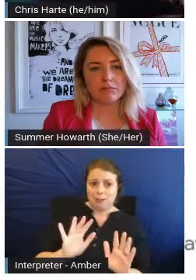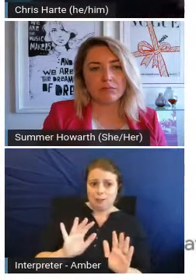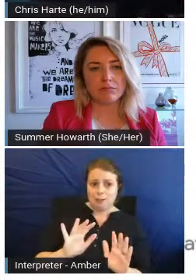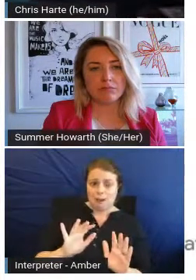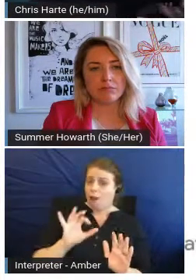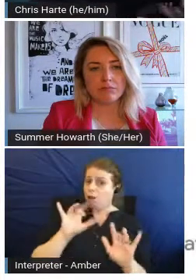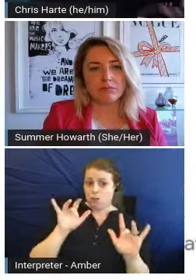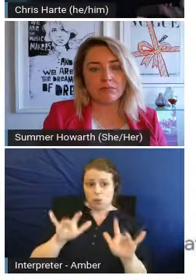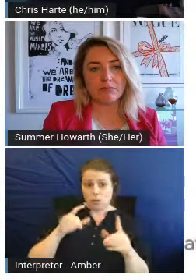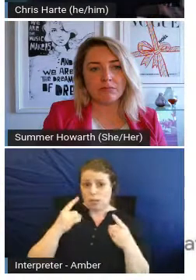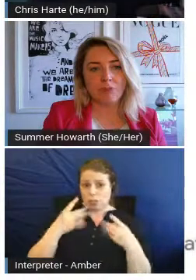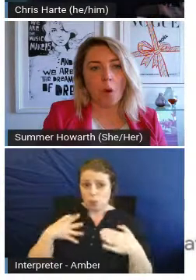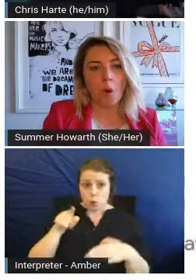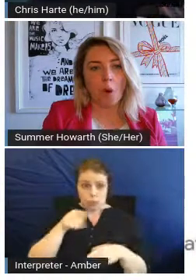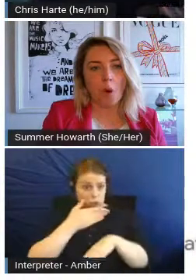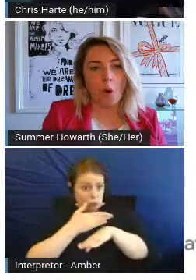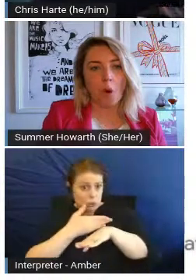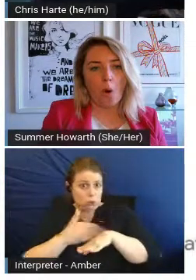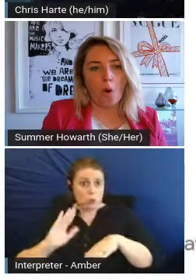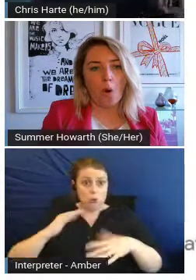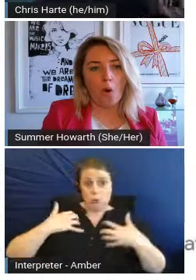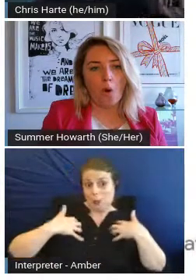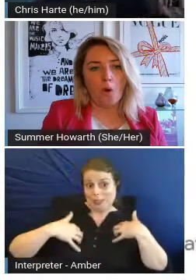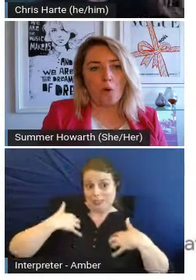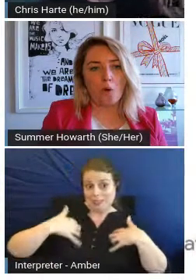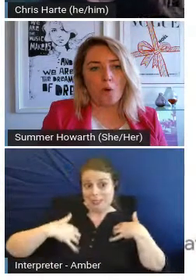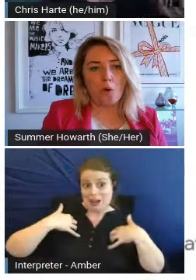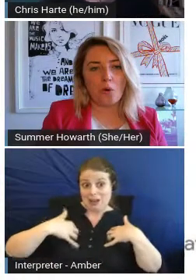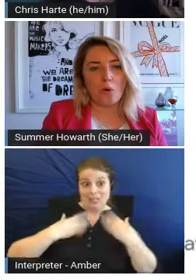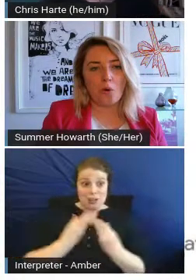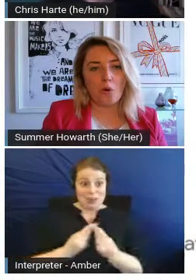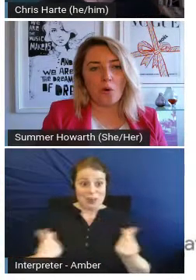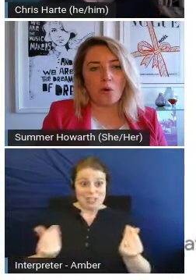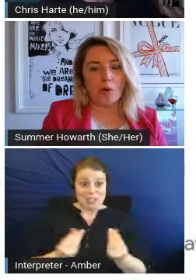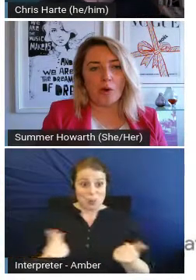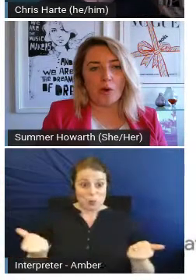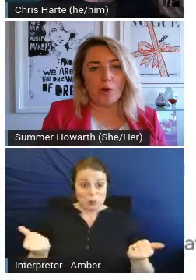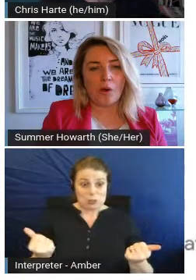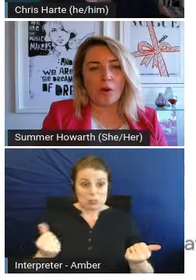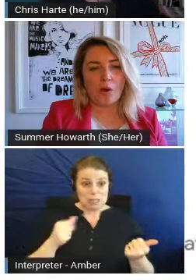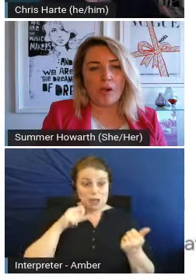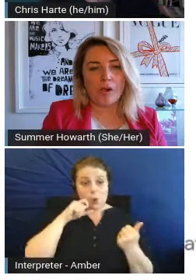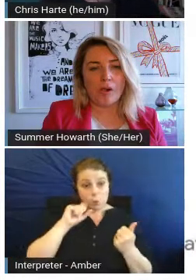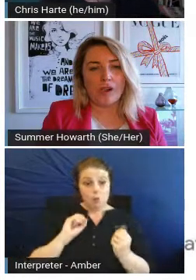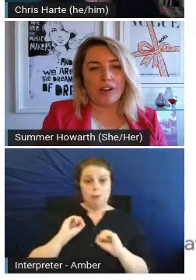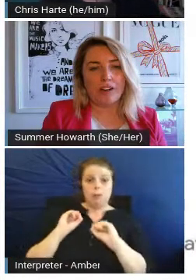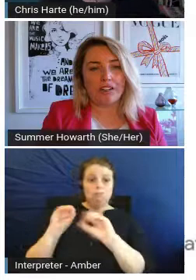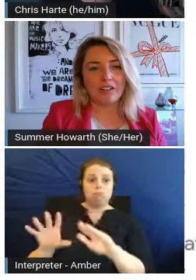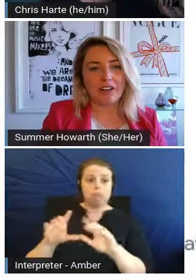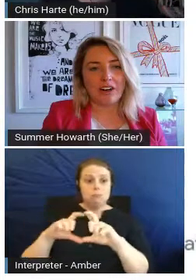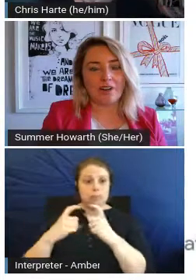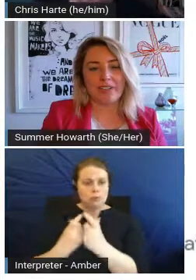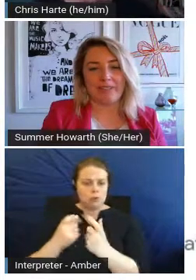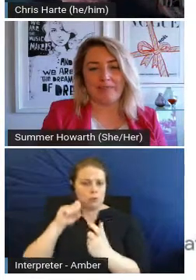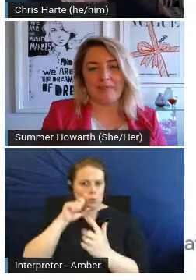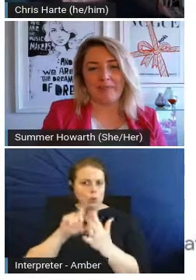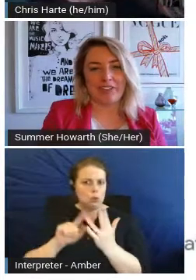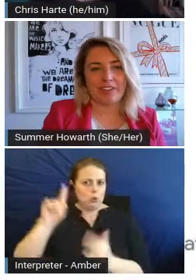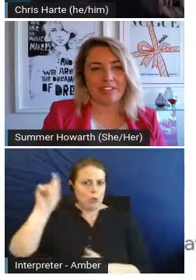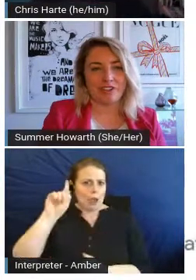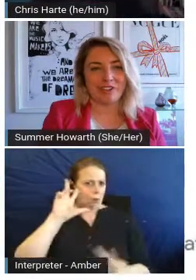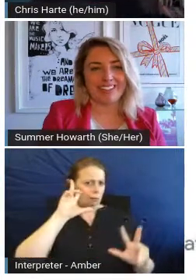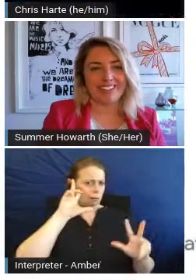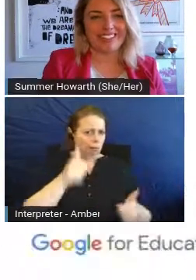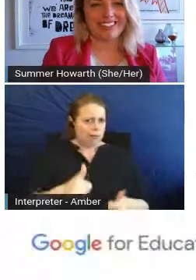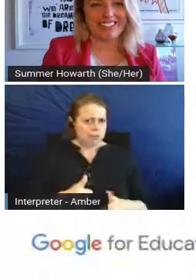this is a brand new, exciting resource for today. It will be going into classroom. I'm just going to do that right now. I love it. Awesome. I know some